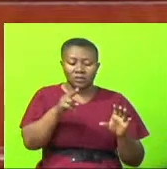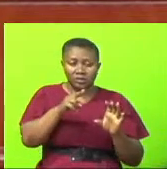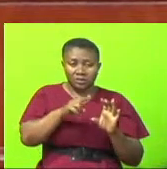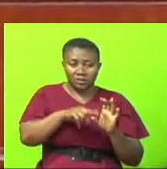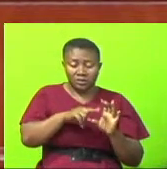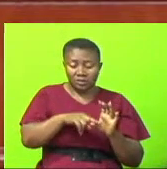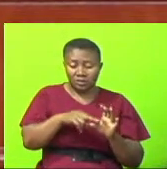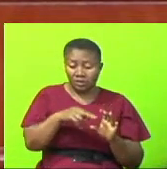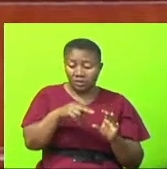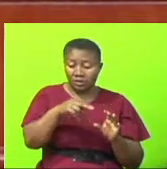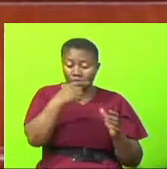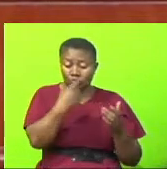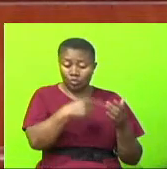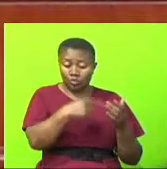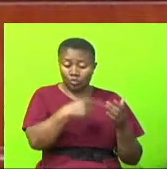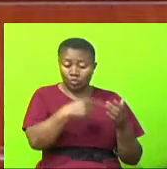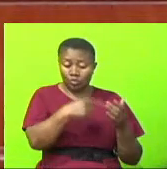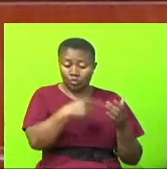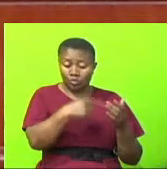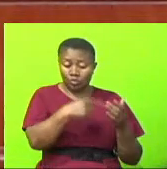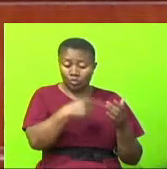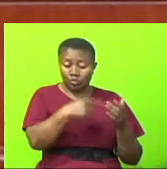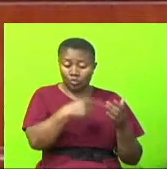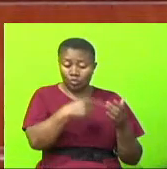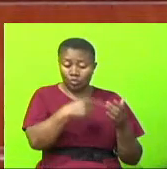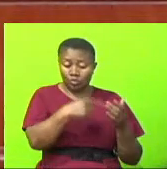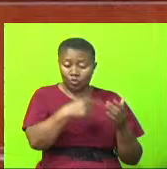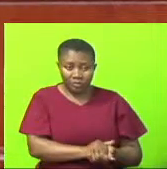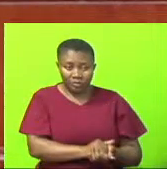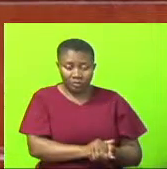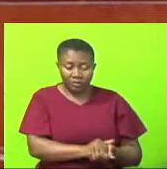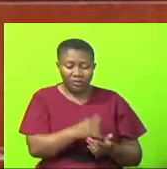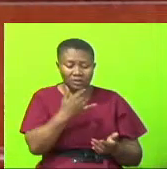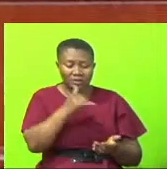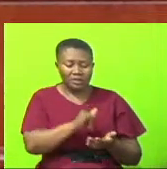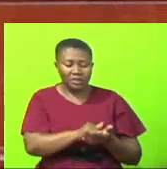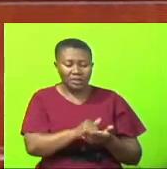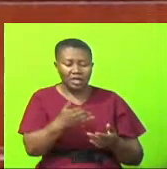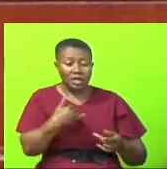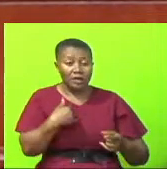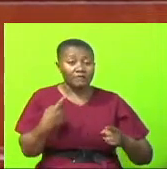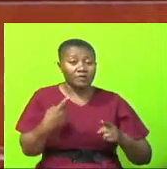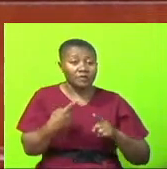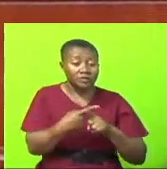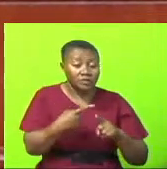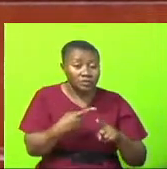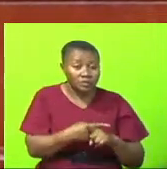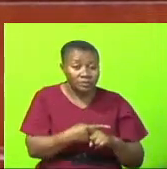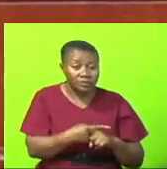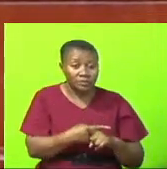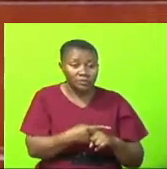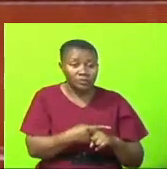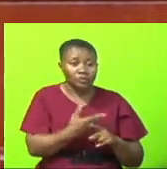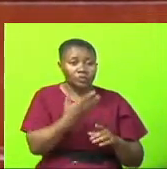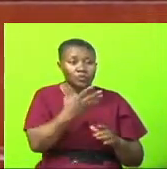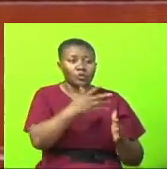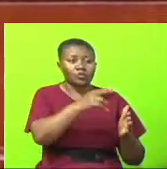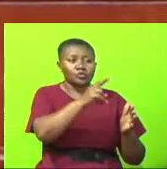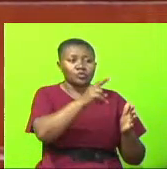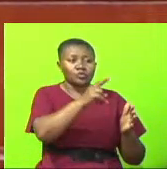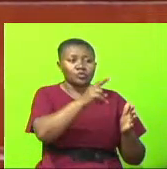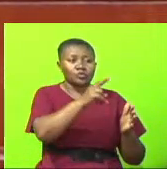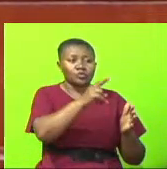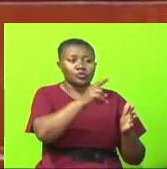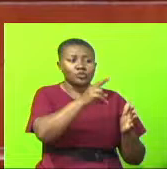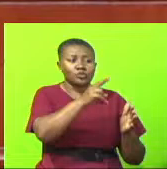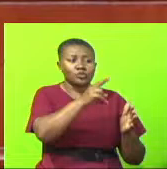that the statement was contradictory. And he was trying to read Article 55(5),